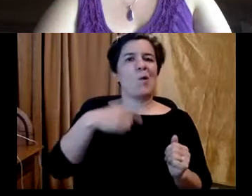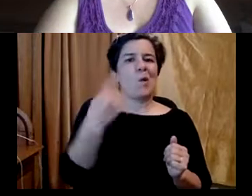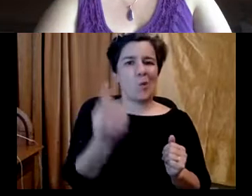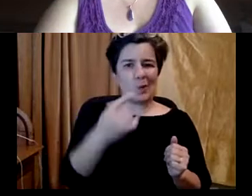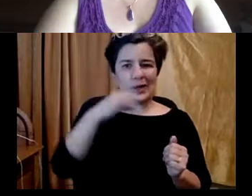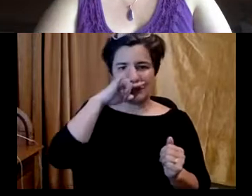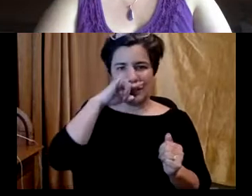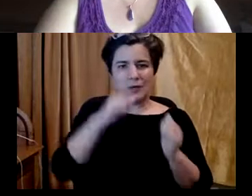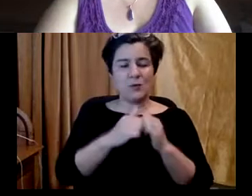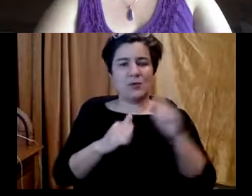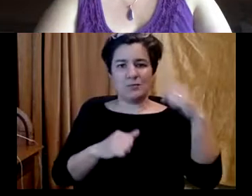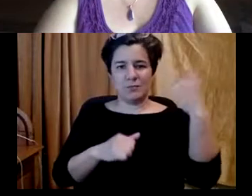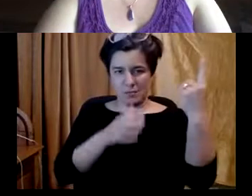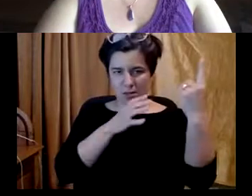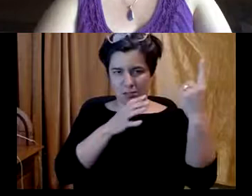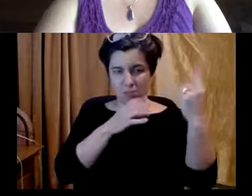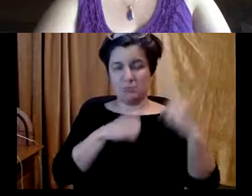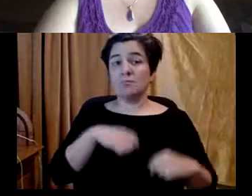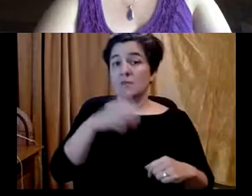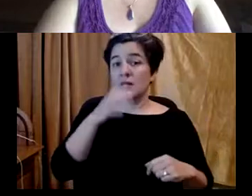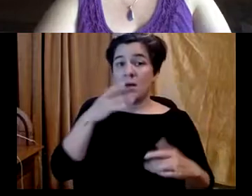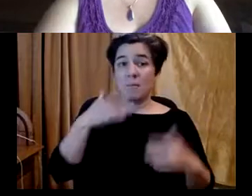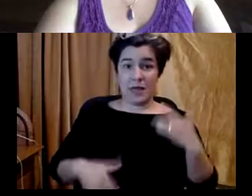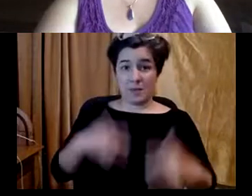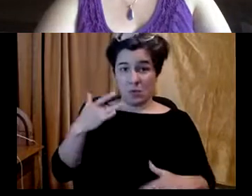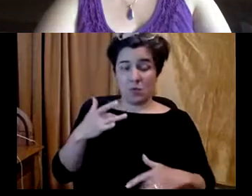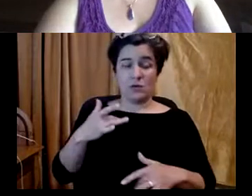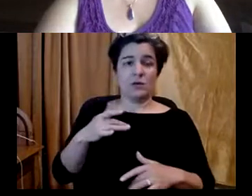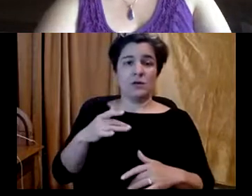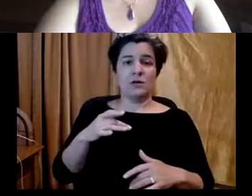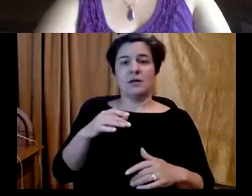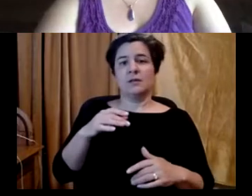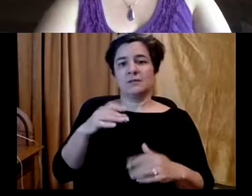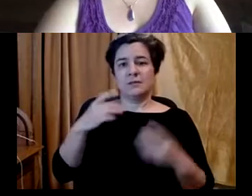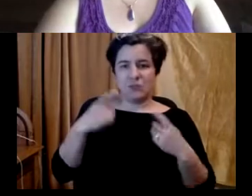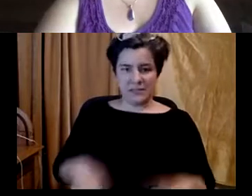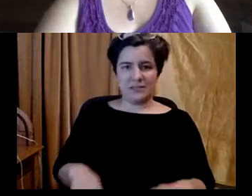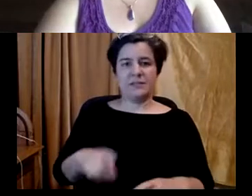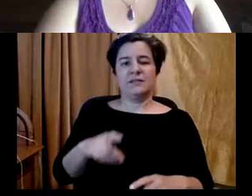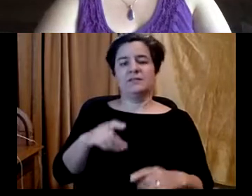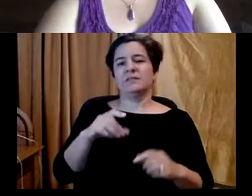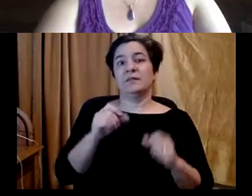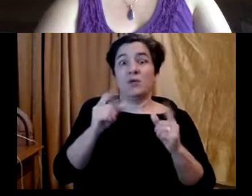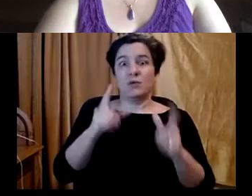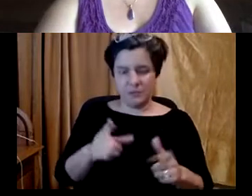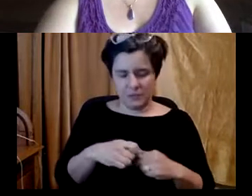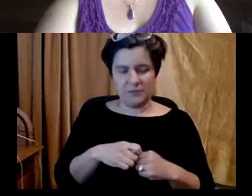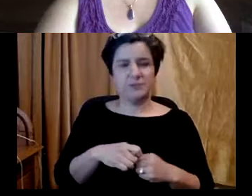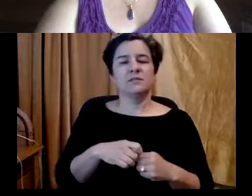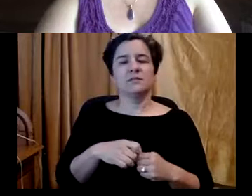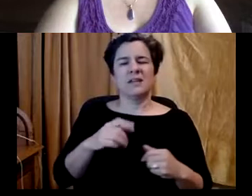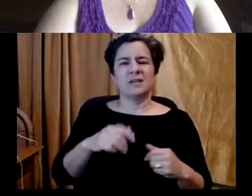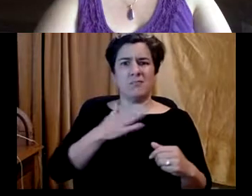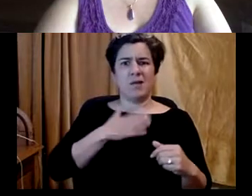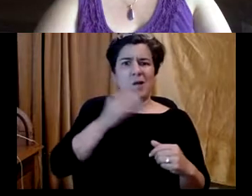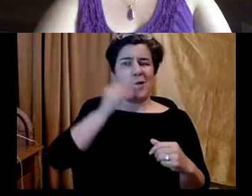household. My mother was bipolar, manic, depressive, obsessive, compulsive. And I grew up in a home where I